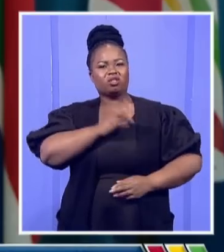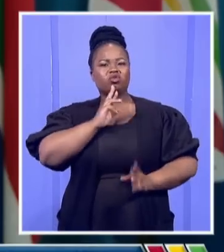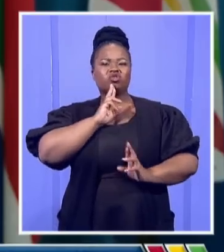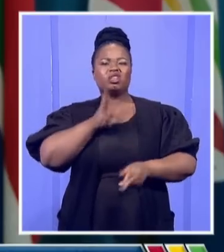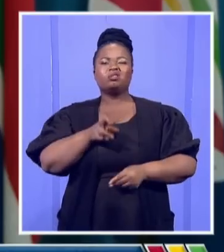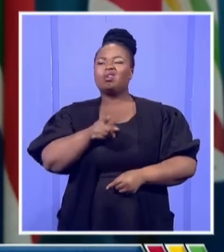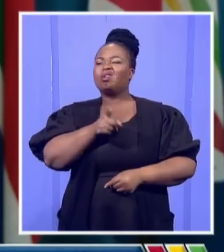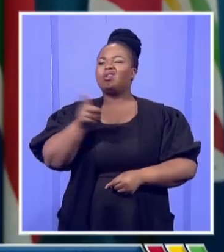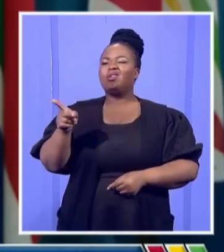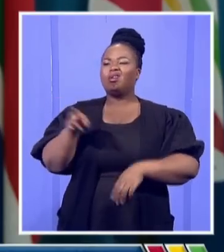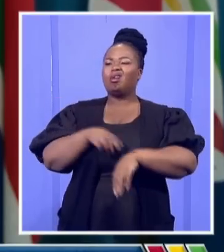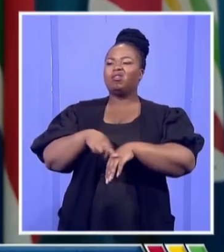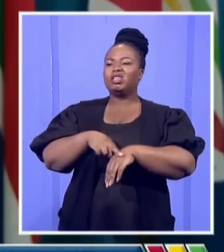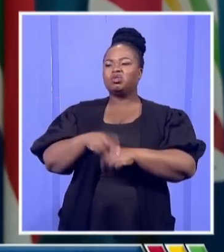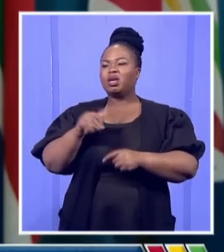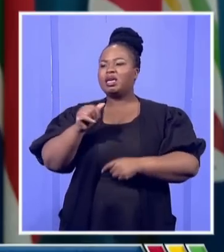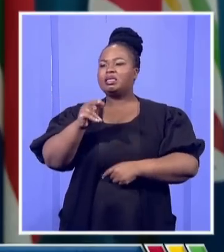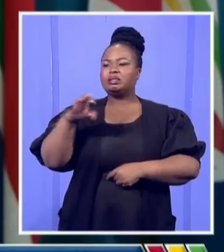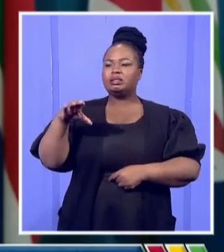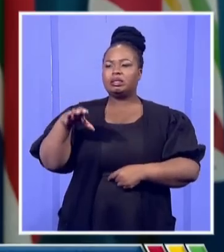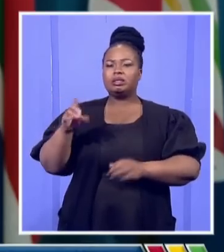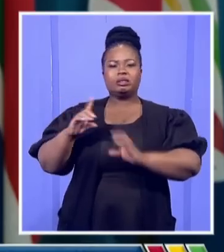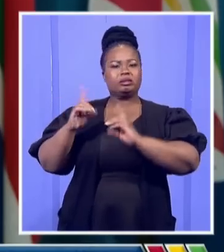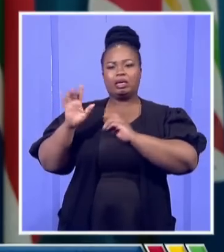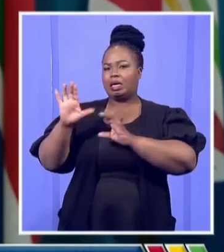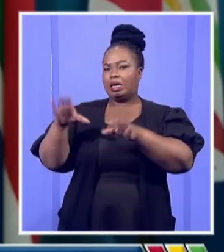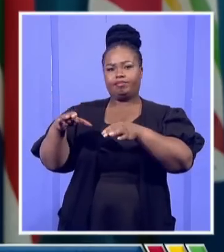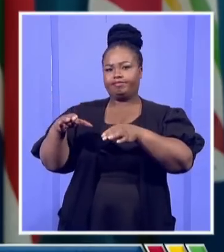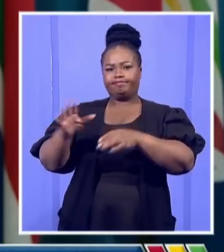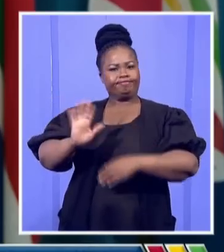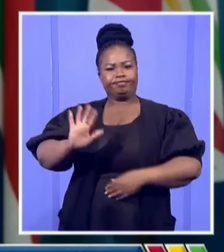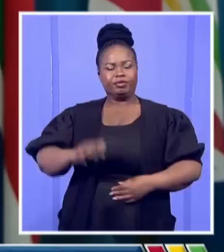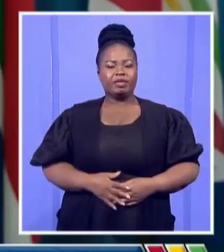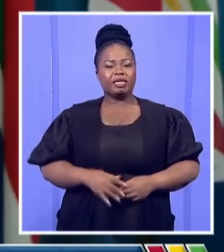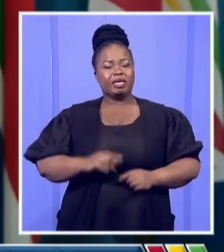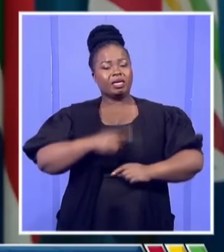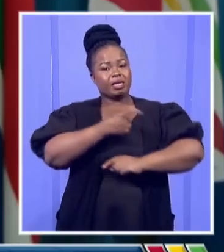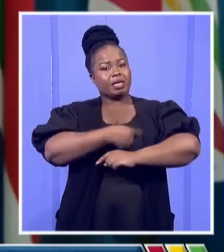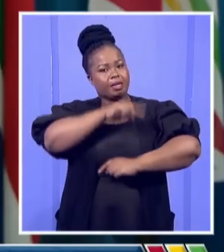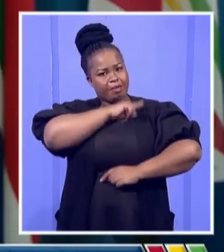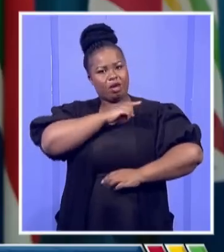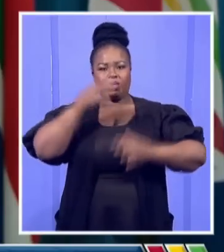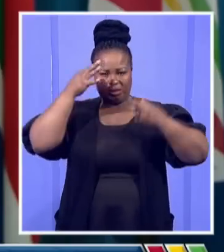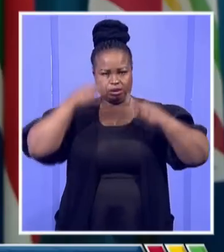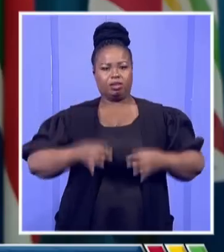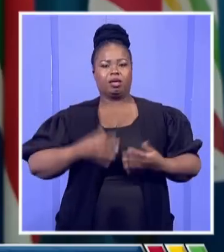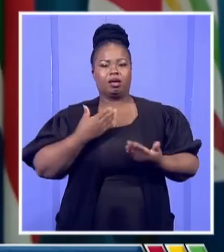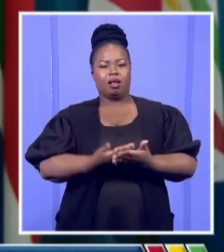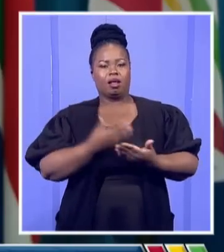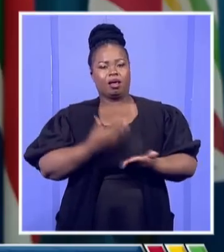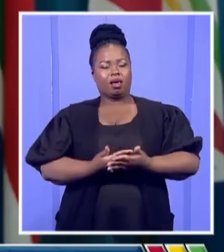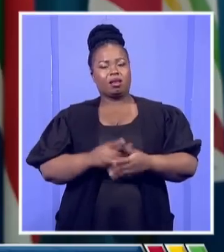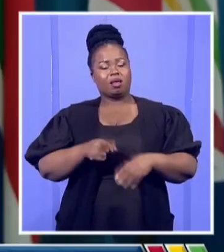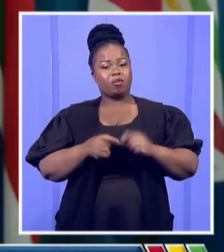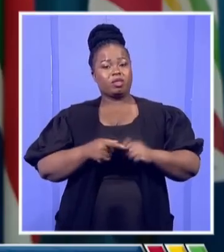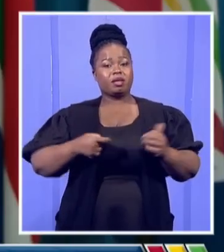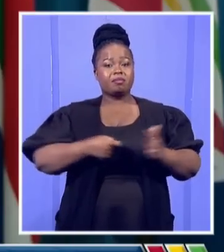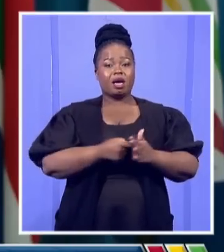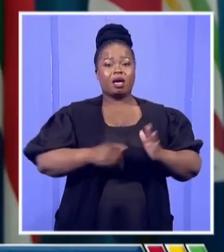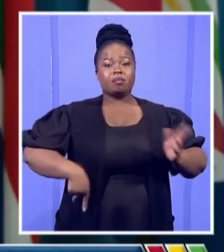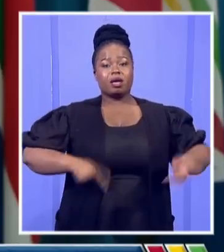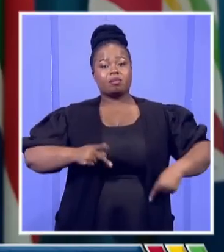bean counters in any ANC ministry, and the executive power to make decisions on the procurement of